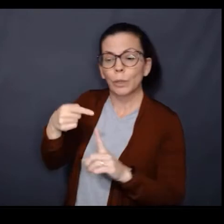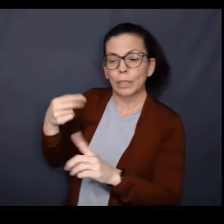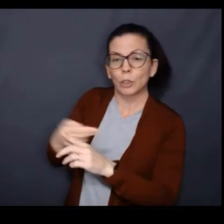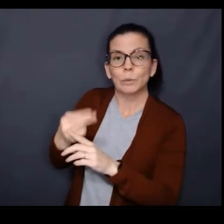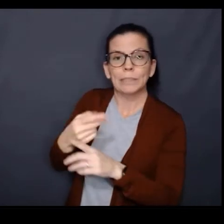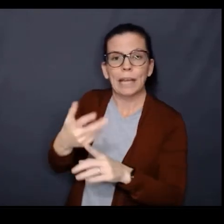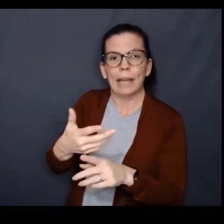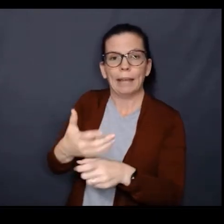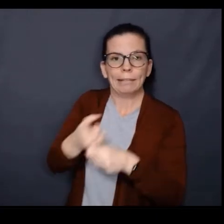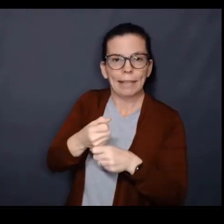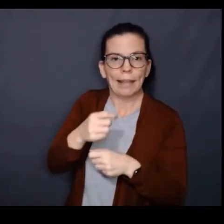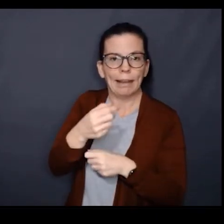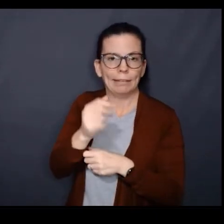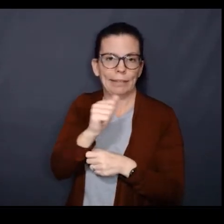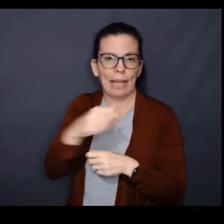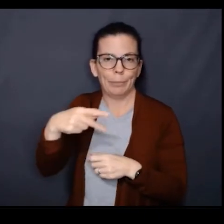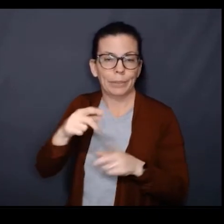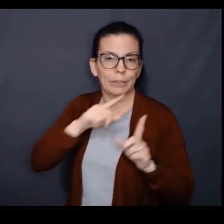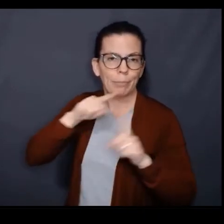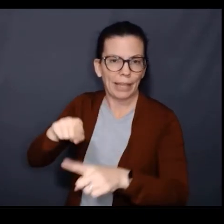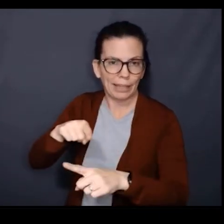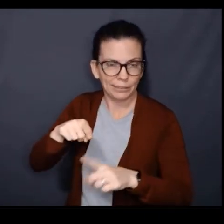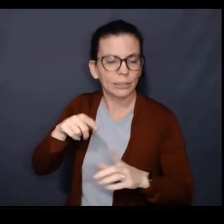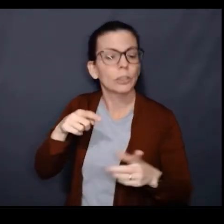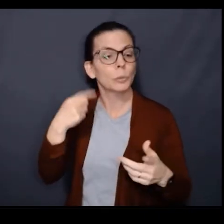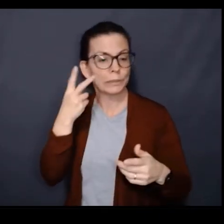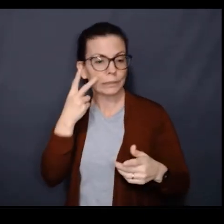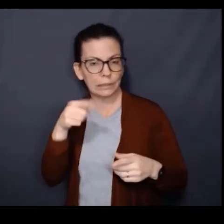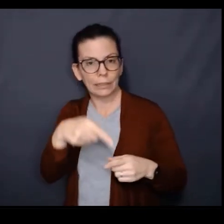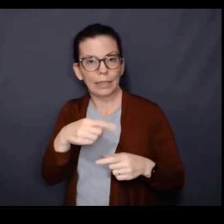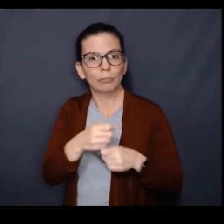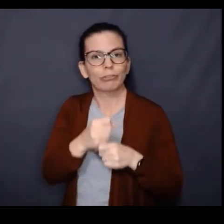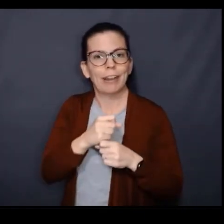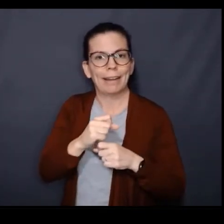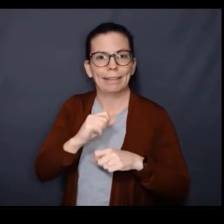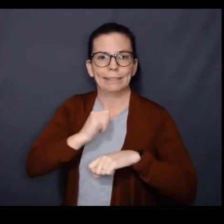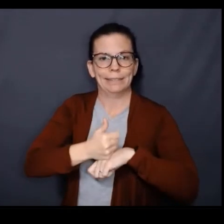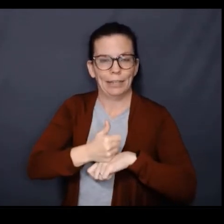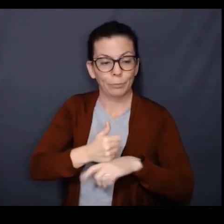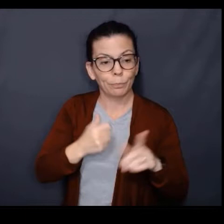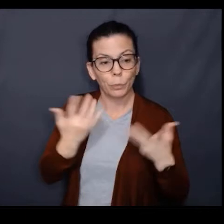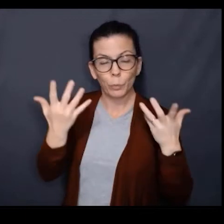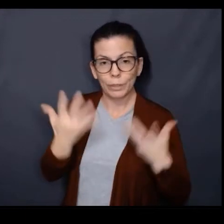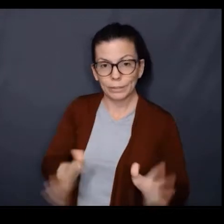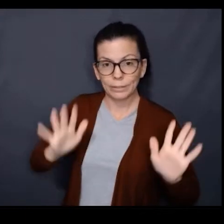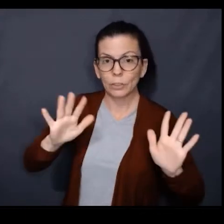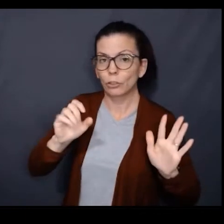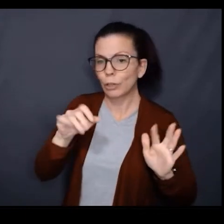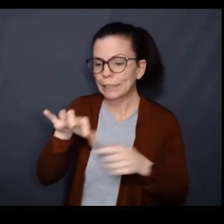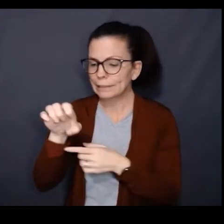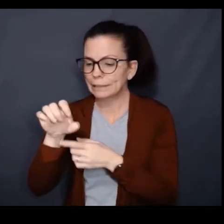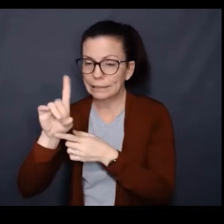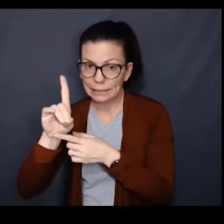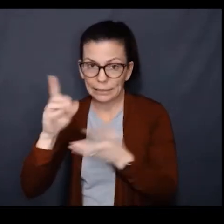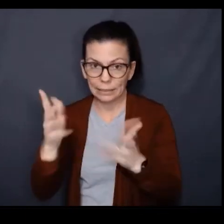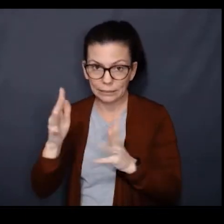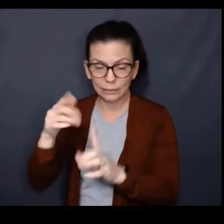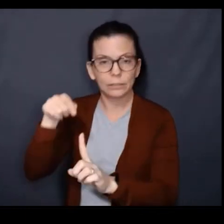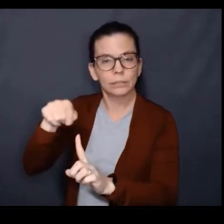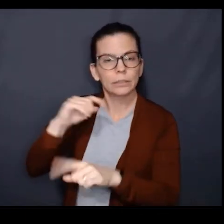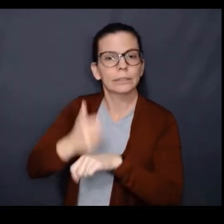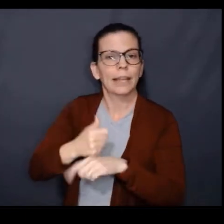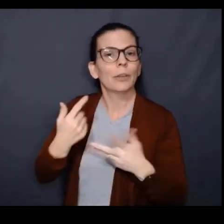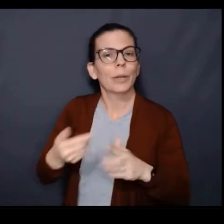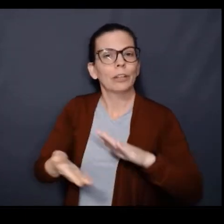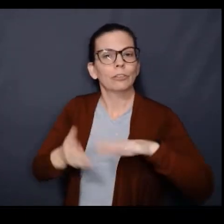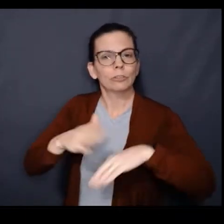get application command on the application we just created, we can see that it is in a creating state. Once the application is in a created state,